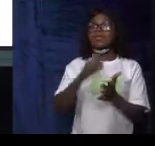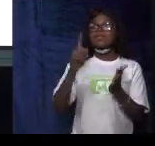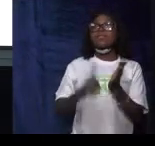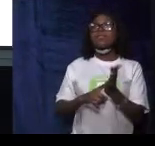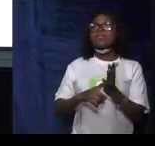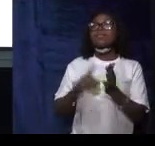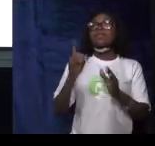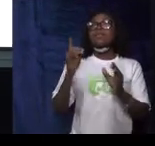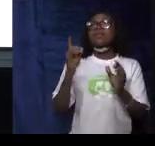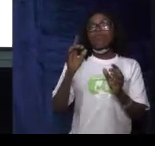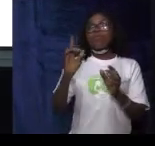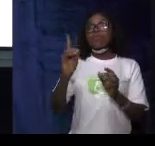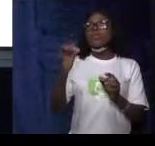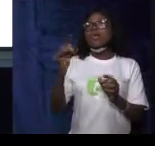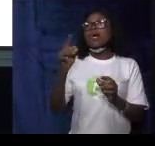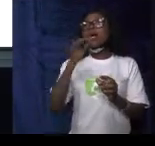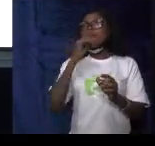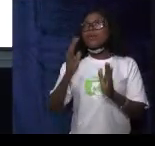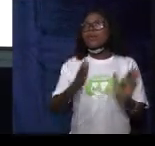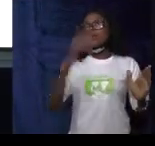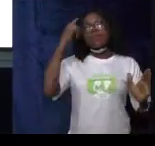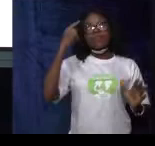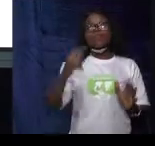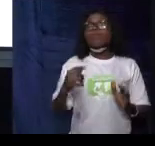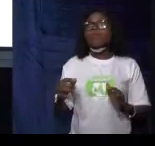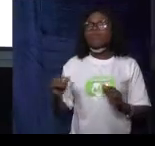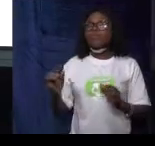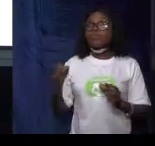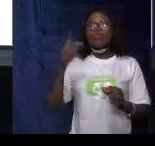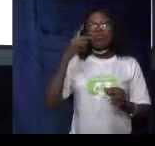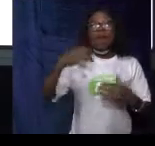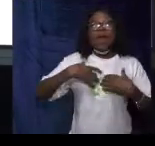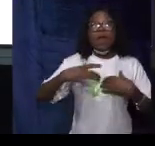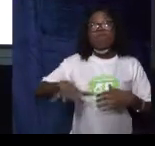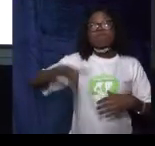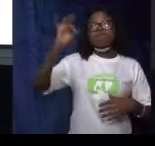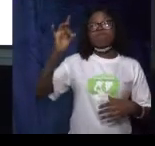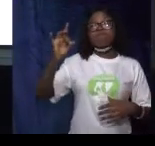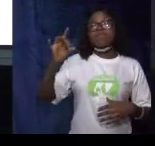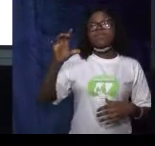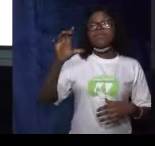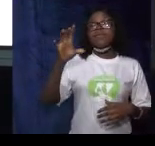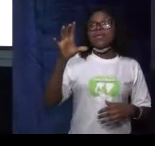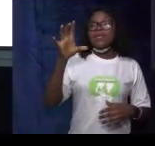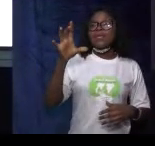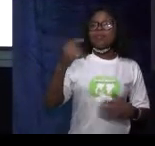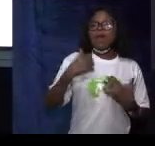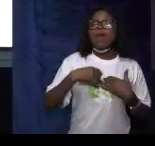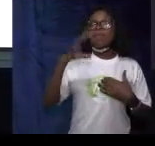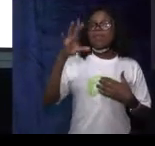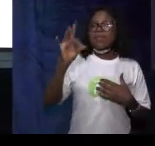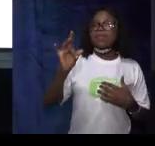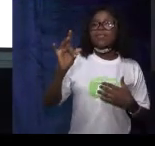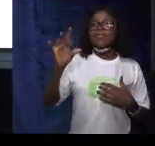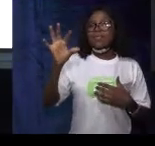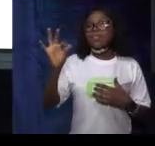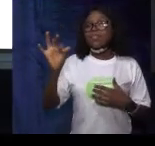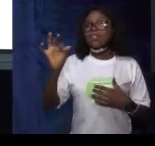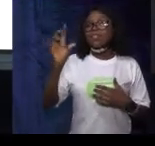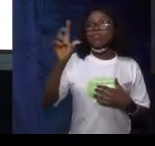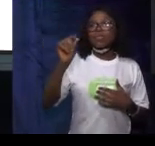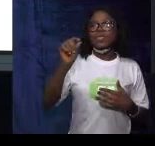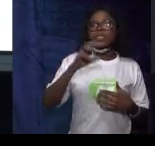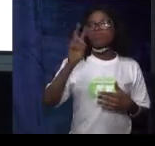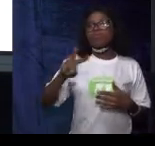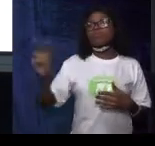The next question says, the data set has been arranged for you again. You have to find the median. Now you have the options as 18, 19, 20,